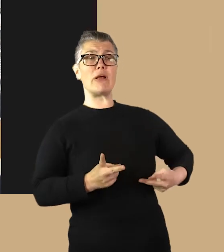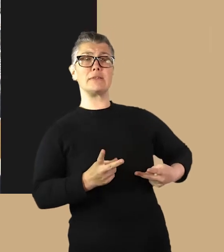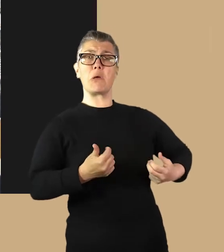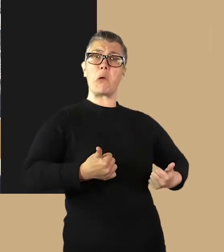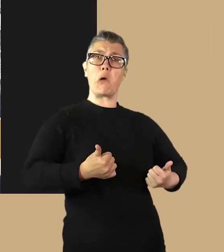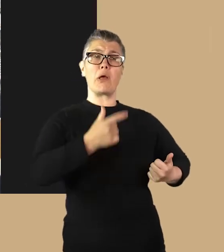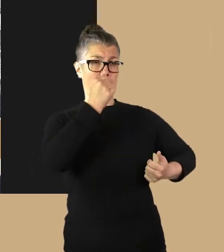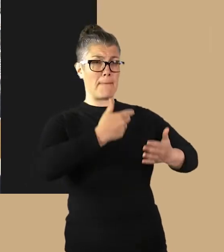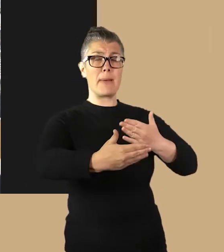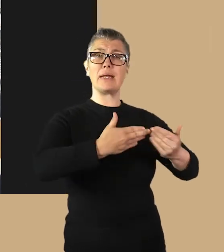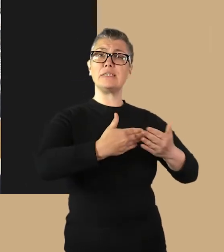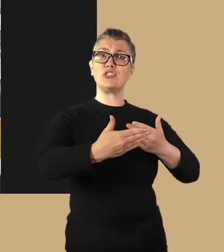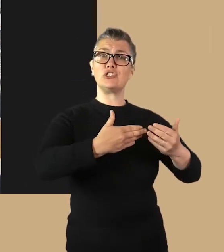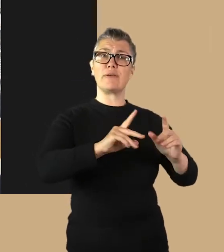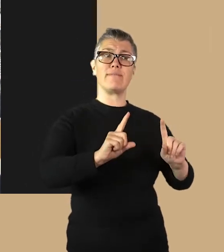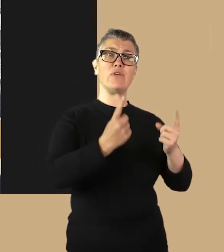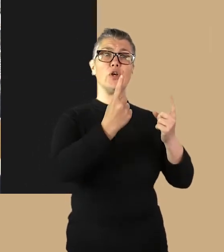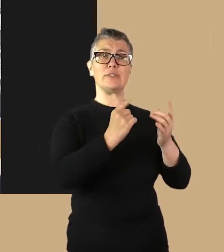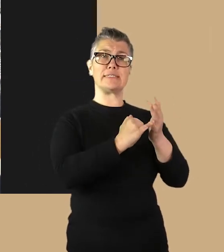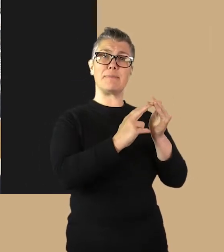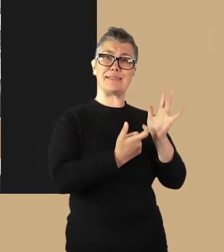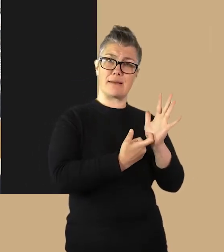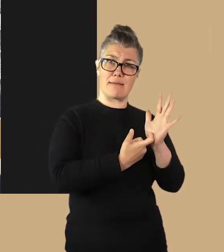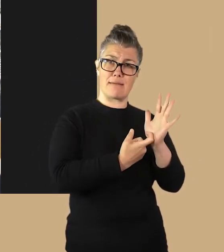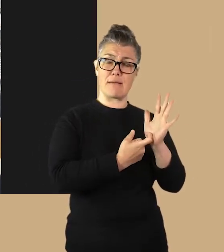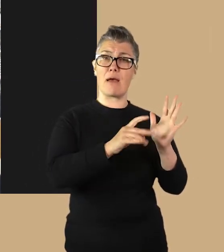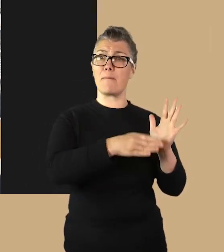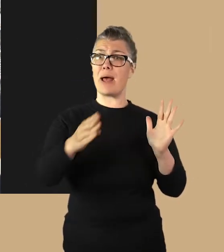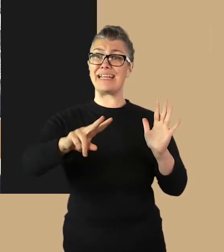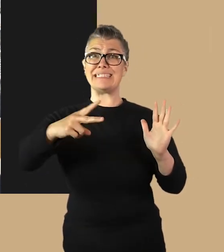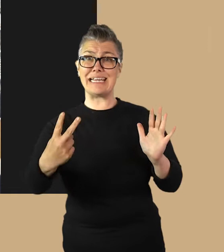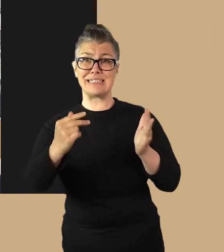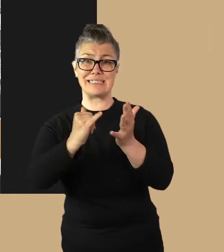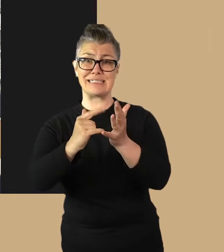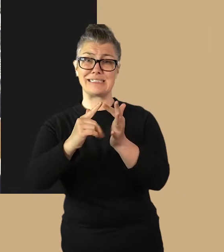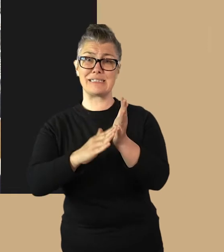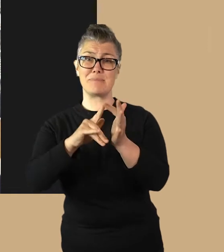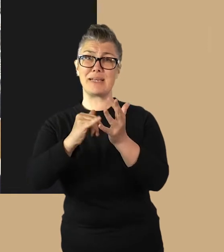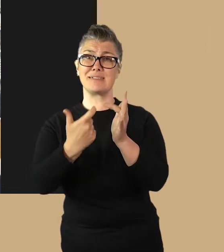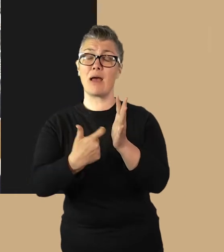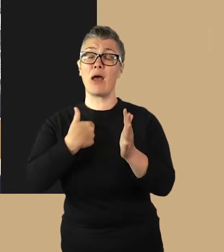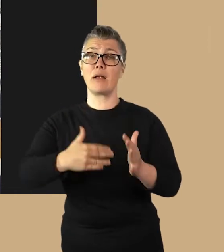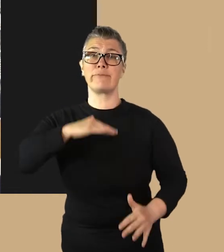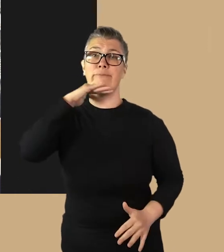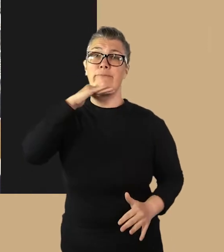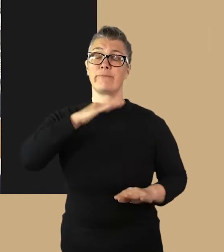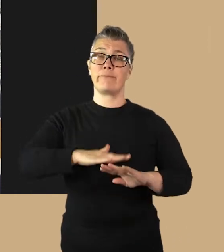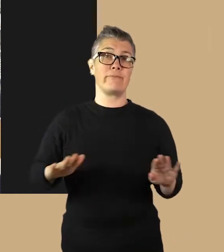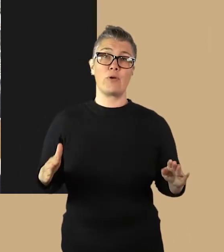manage semester one. But in the second semester, it was like I'd already had too much of